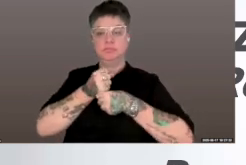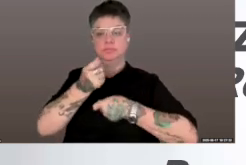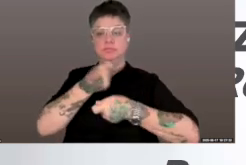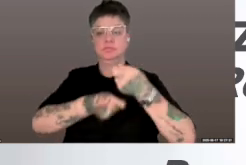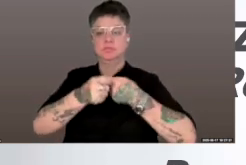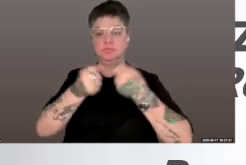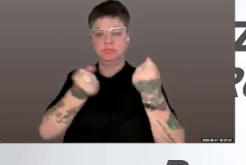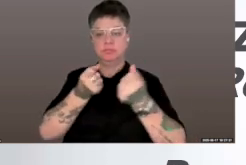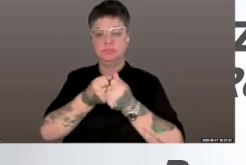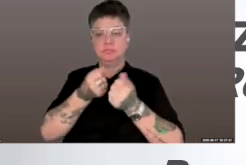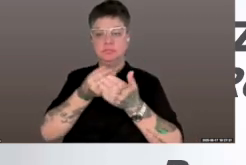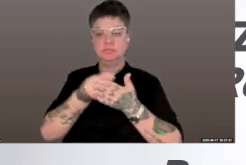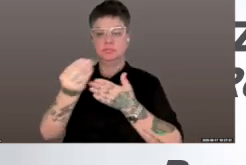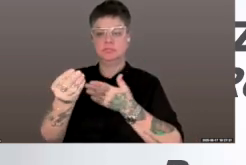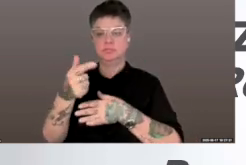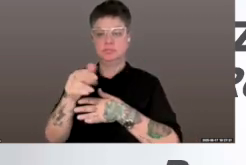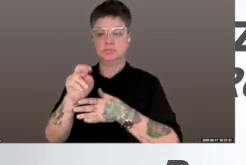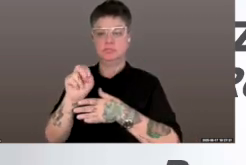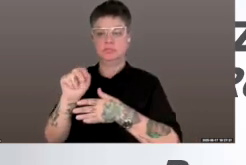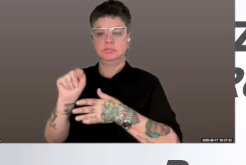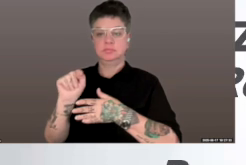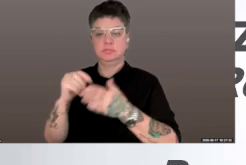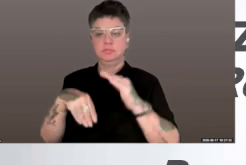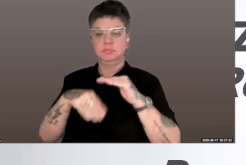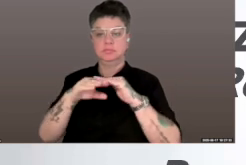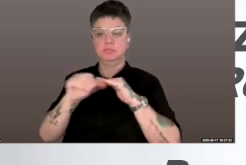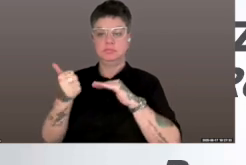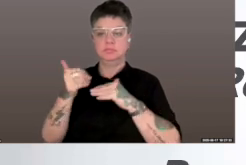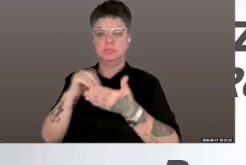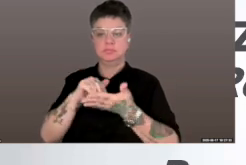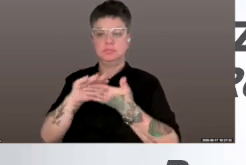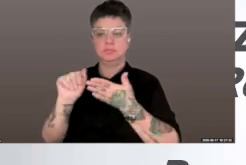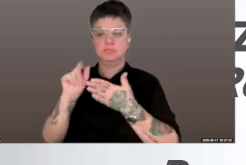definitions as we travel through this route together.